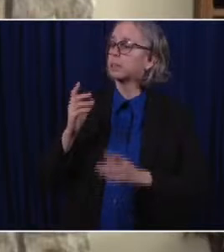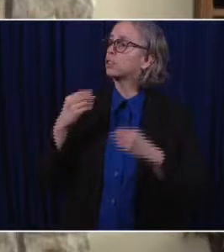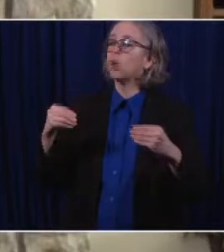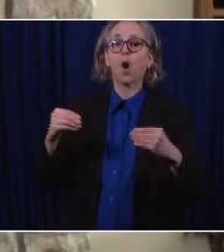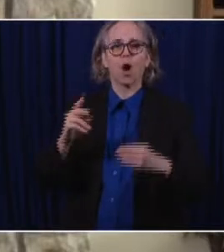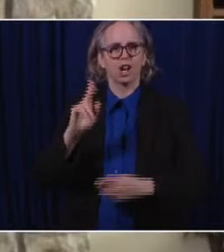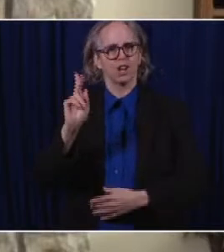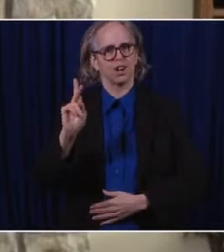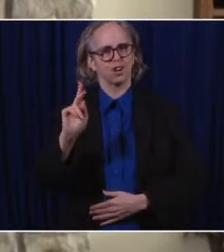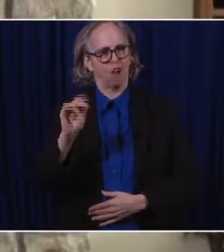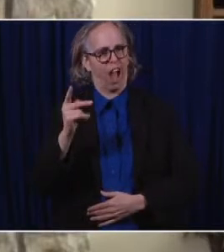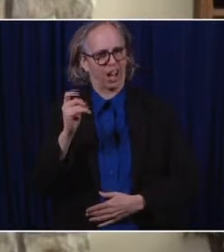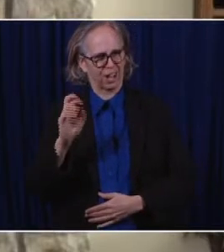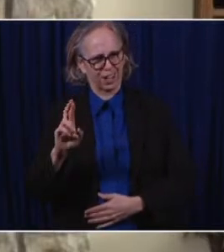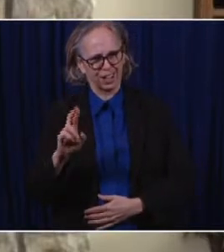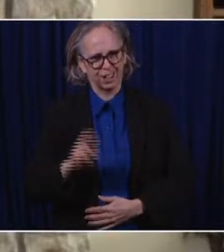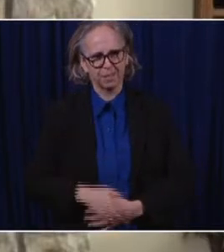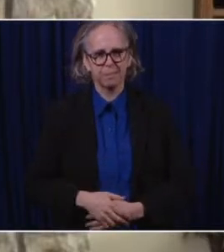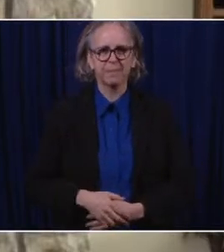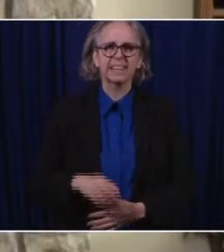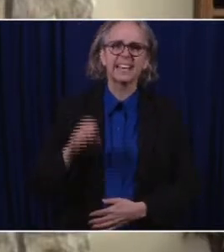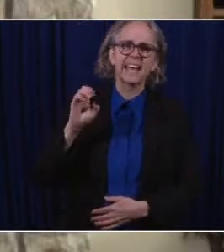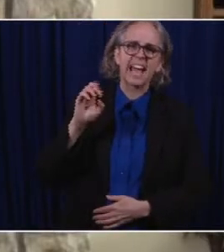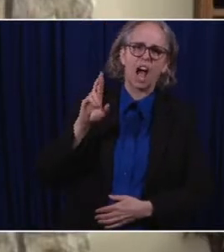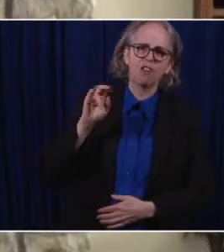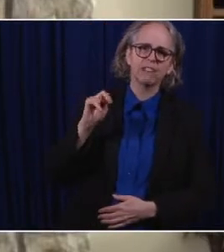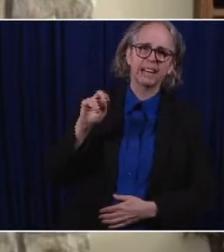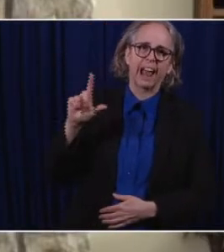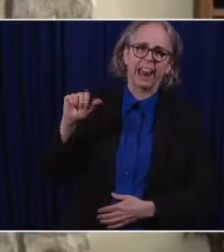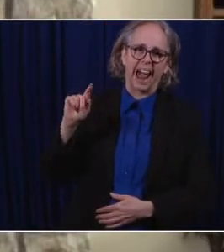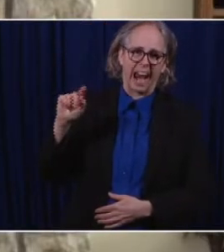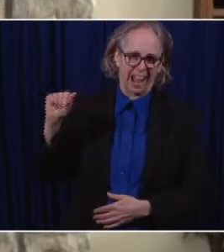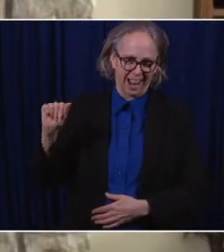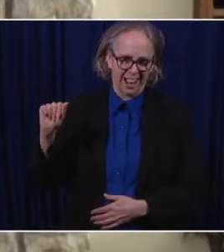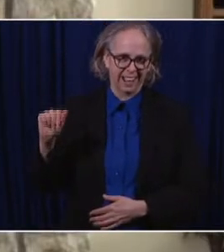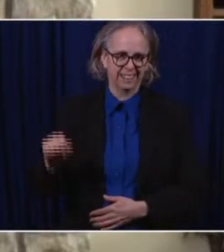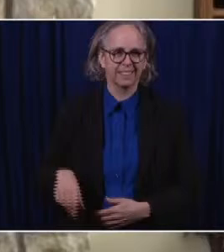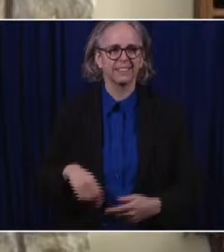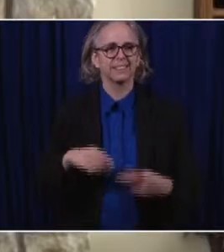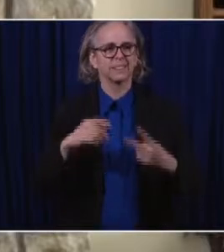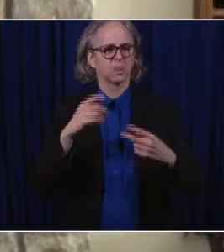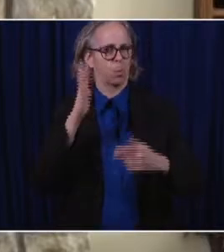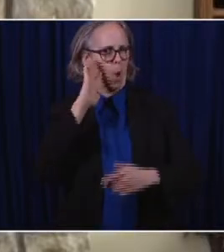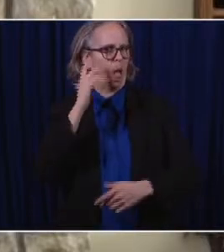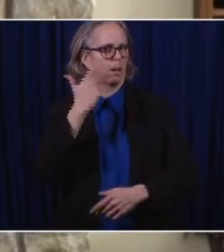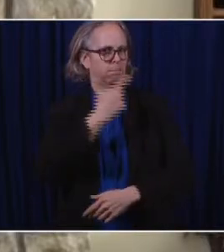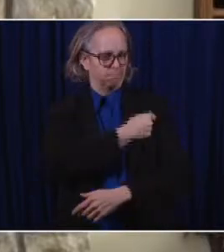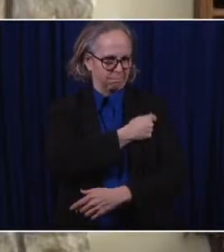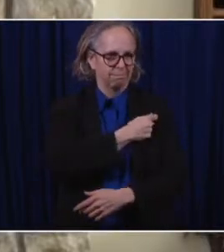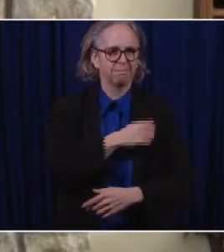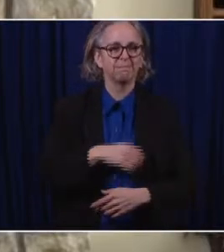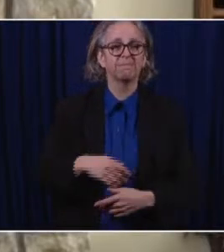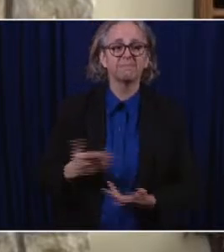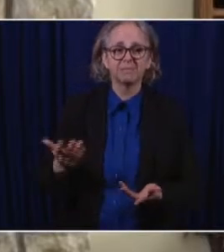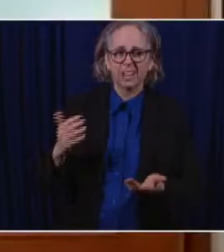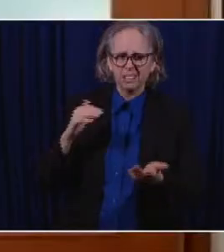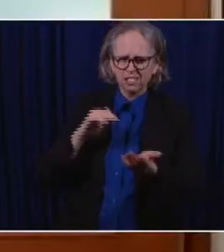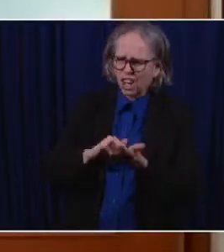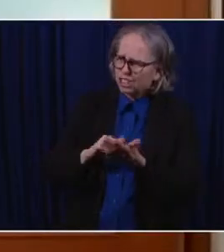Aaron Latta is administering vaccines today. Doctor, how are you? I'm good. How are you? I'm